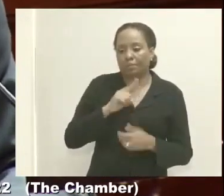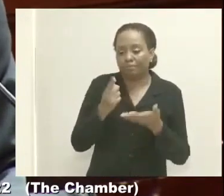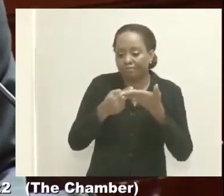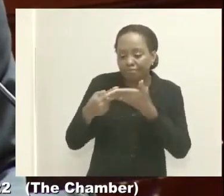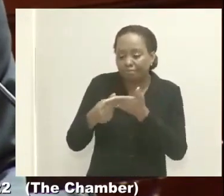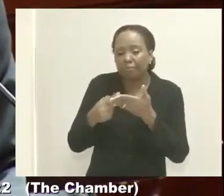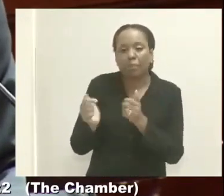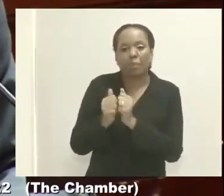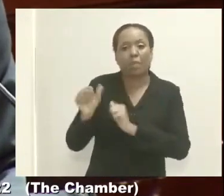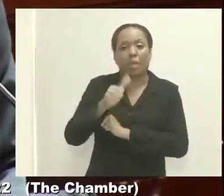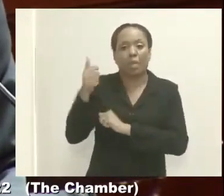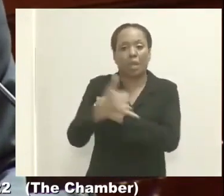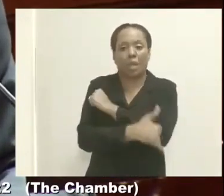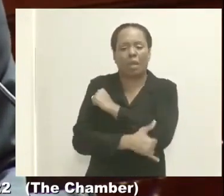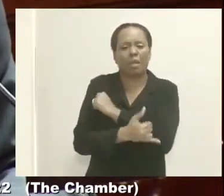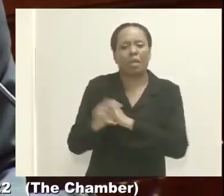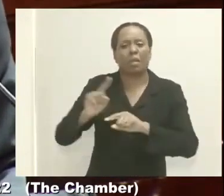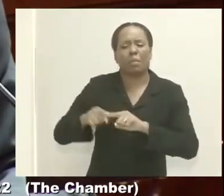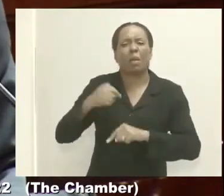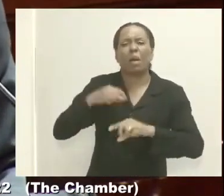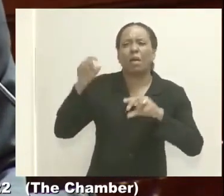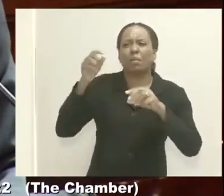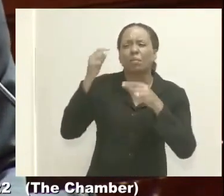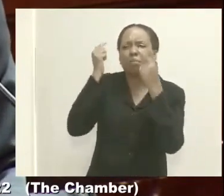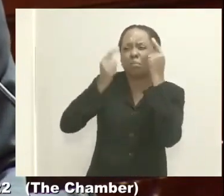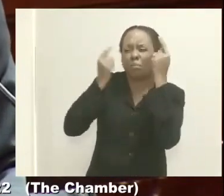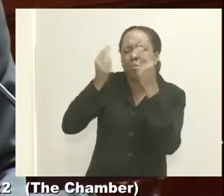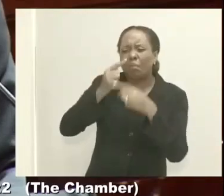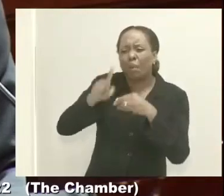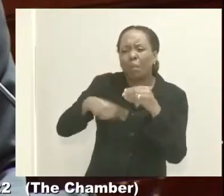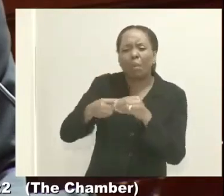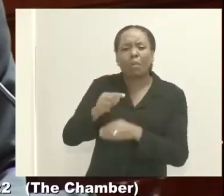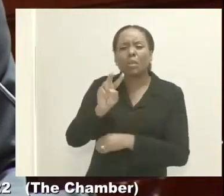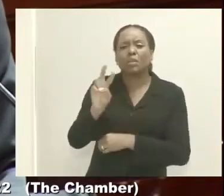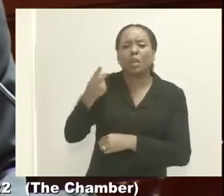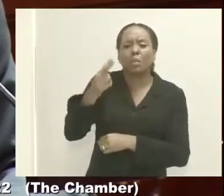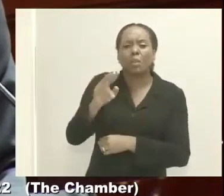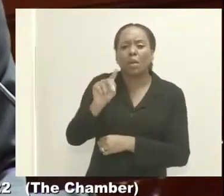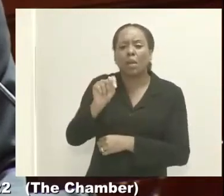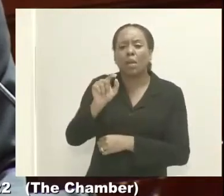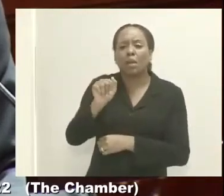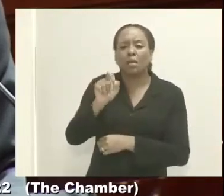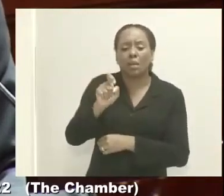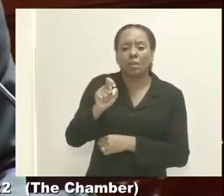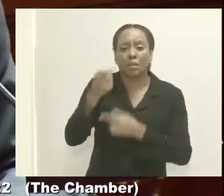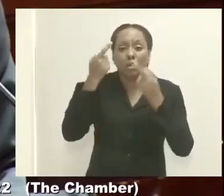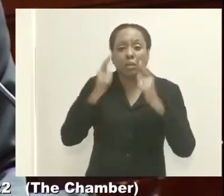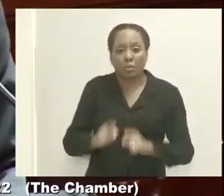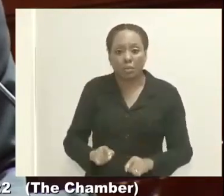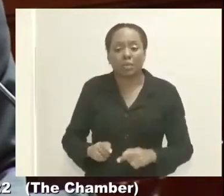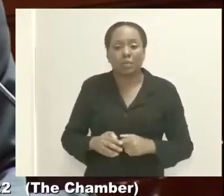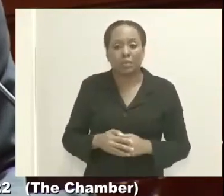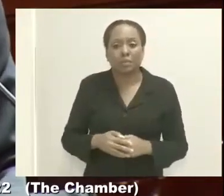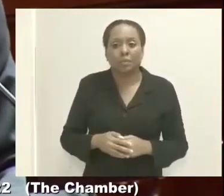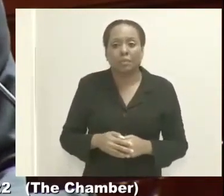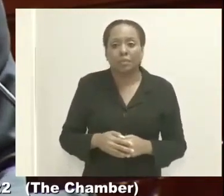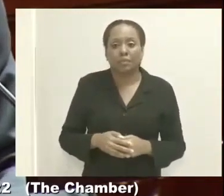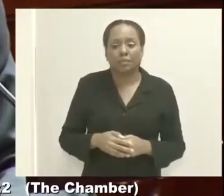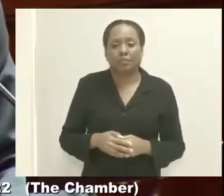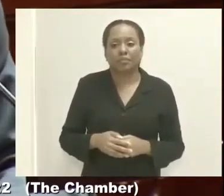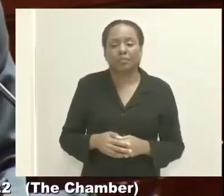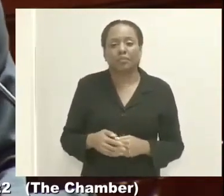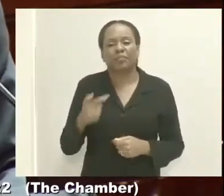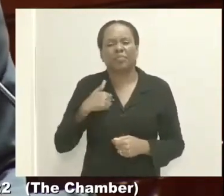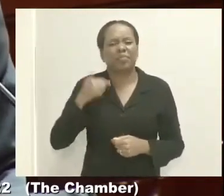globally, but I'm wondering about double taxation agreements. Again, this was a thrust that